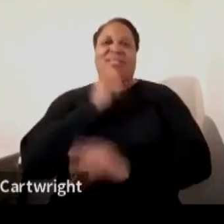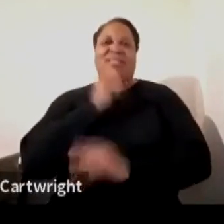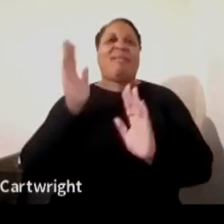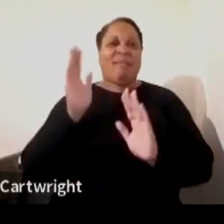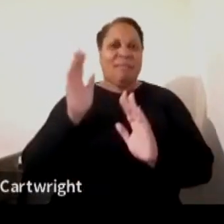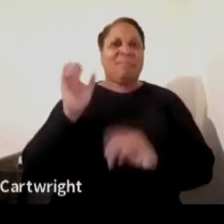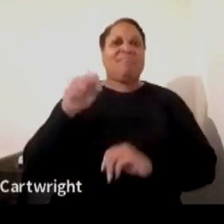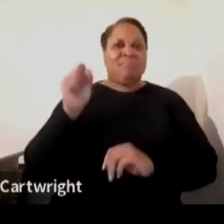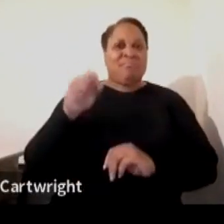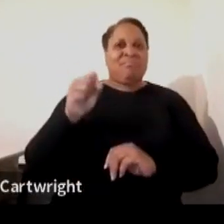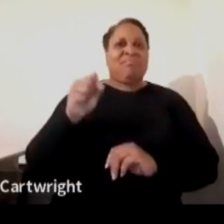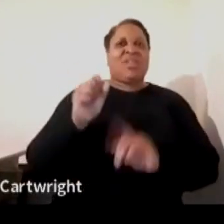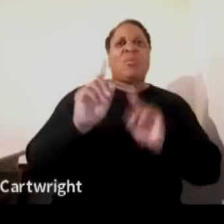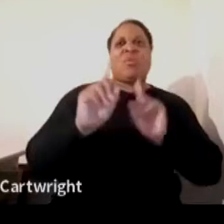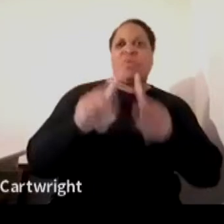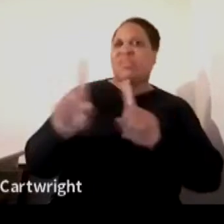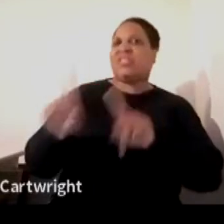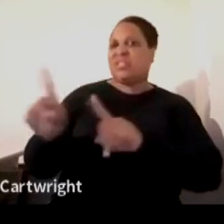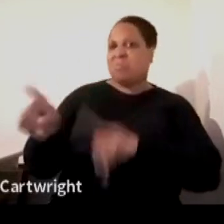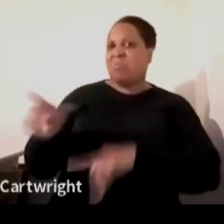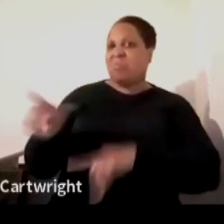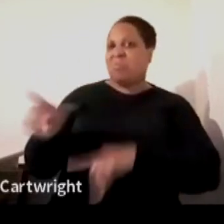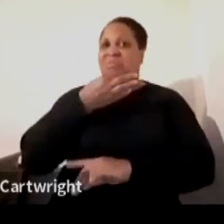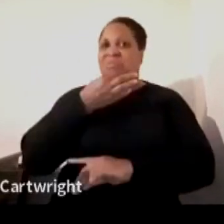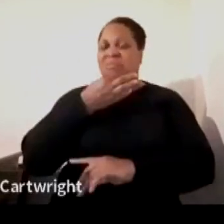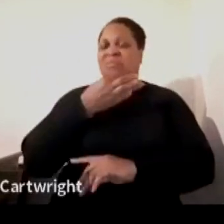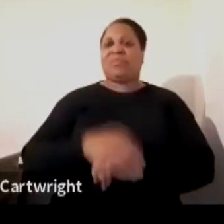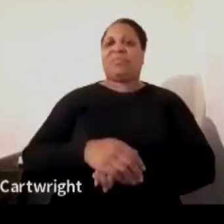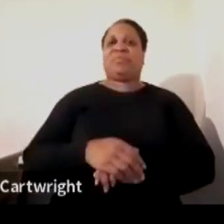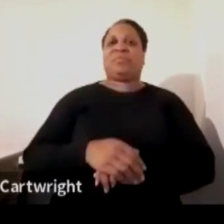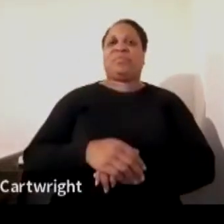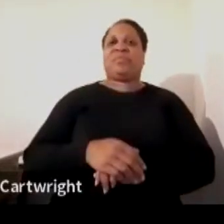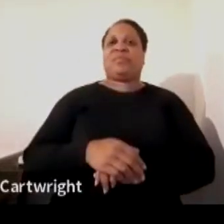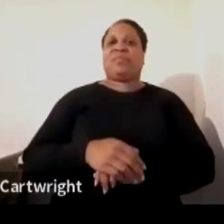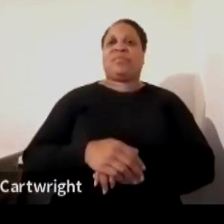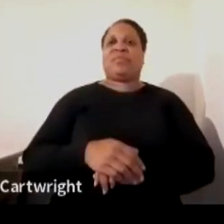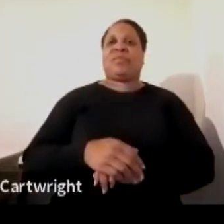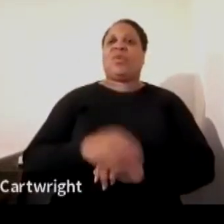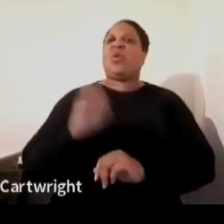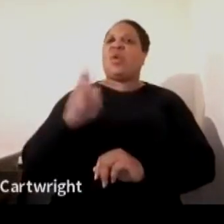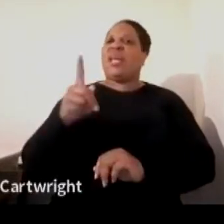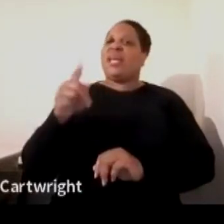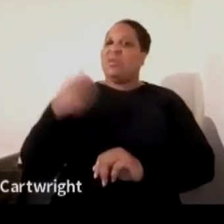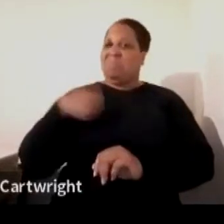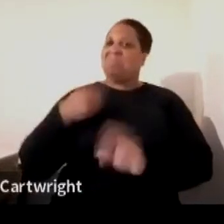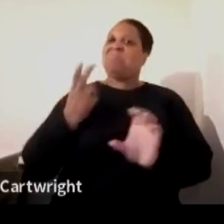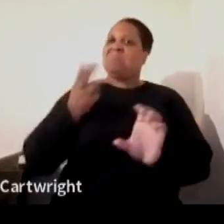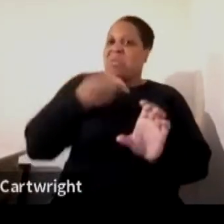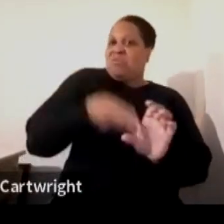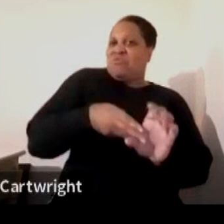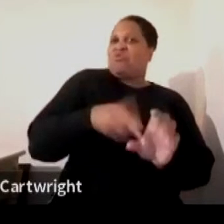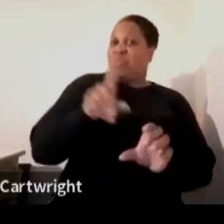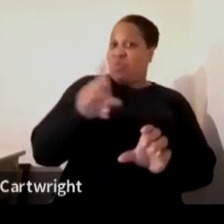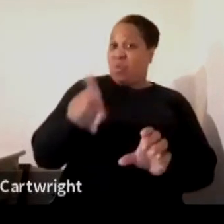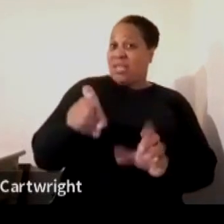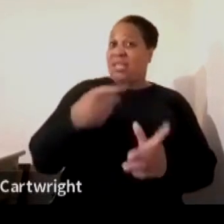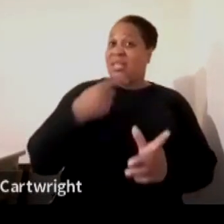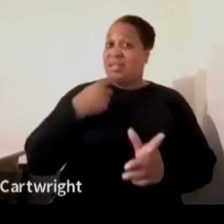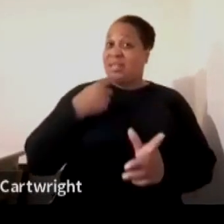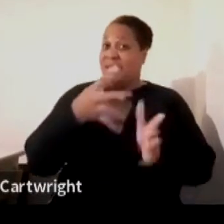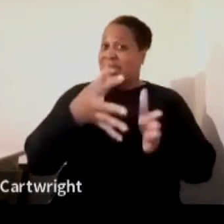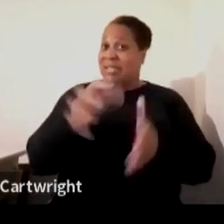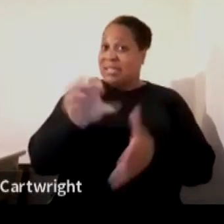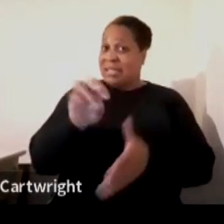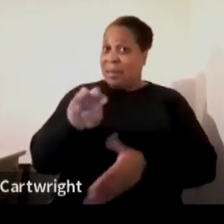soon. And so just to piggyback on that question, is the vaccine mandatory?